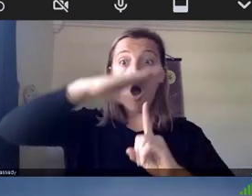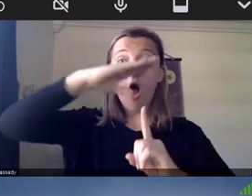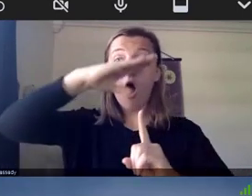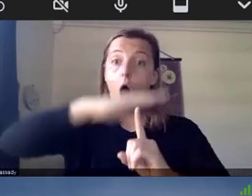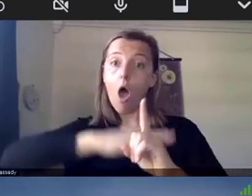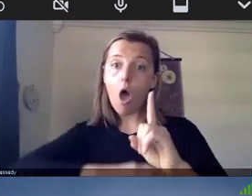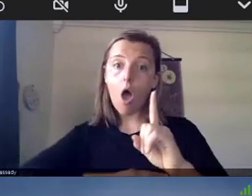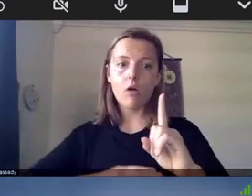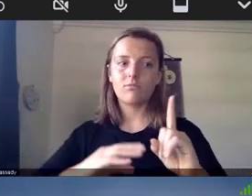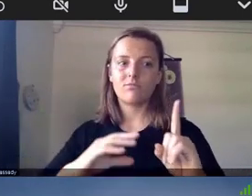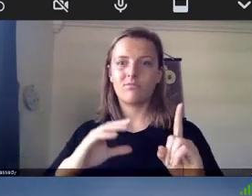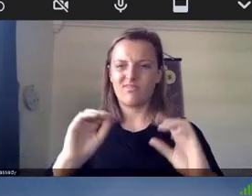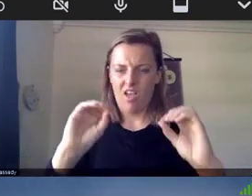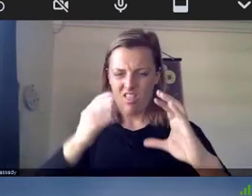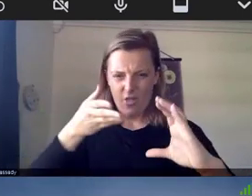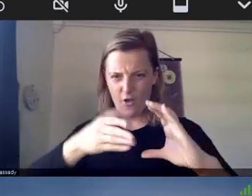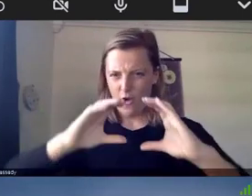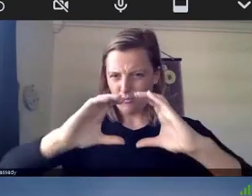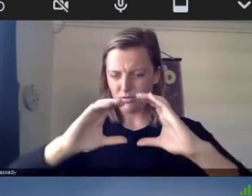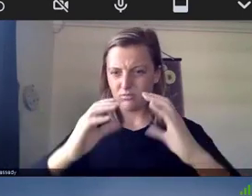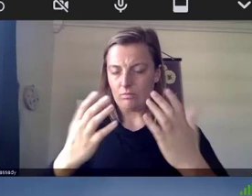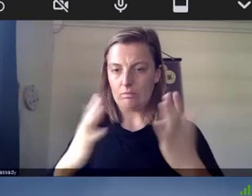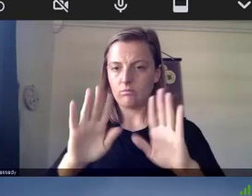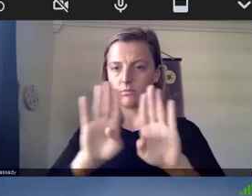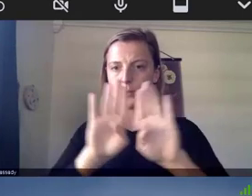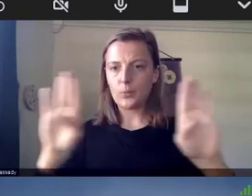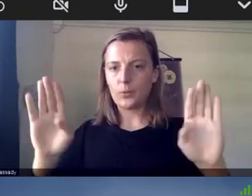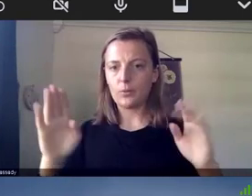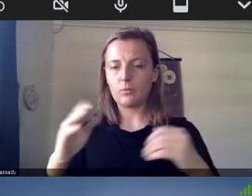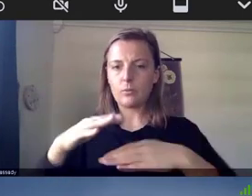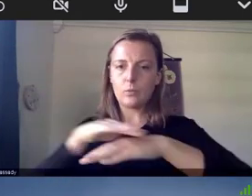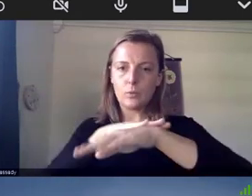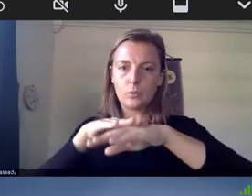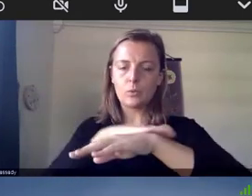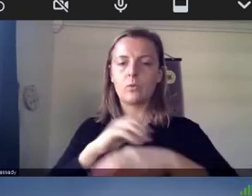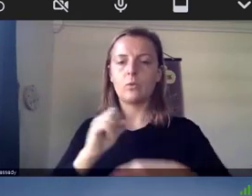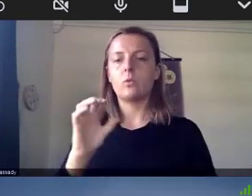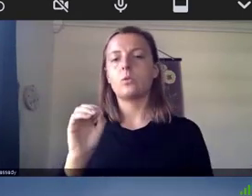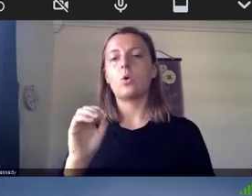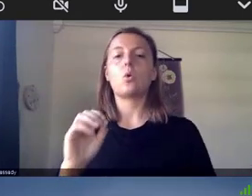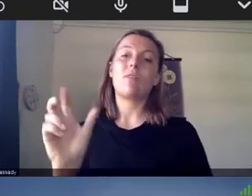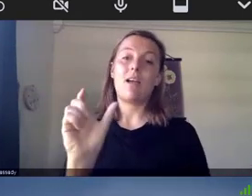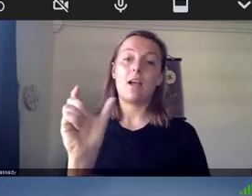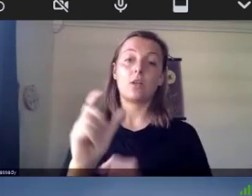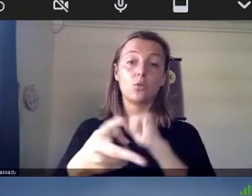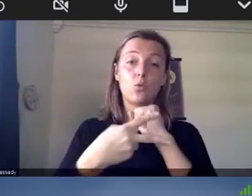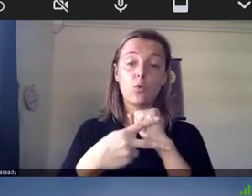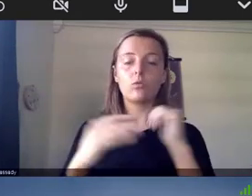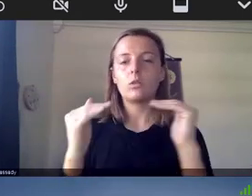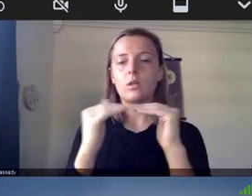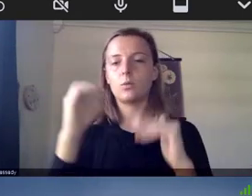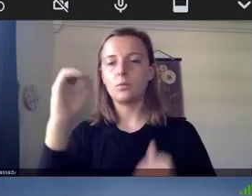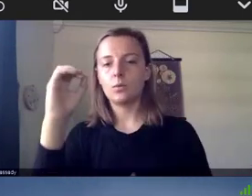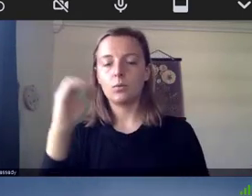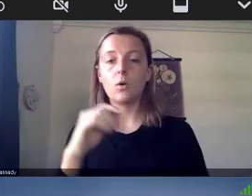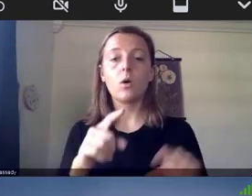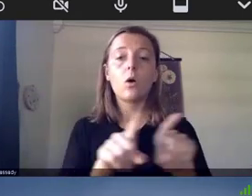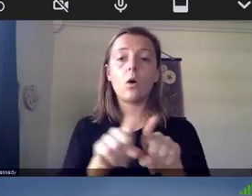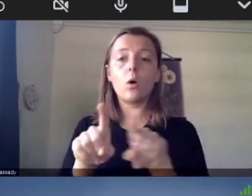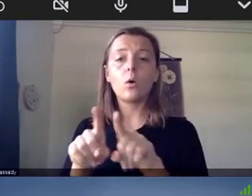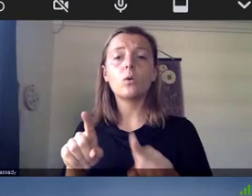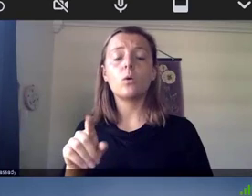that energy storage term is zero. There's also no mass in there that's radioactive or generating some kind of a